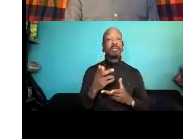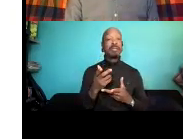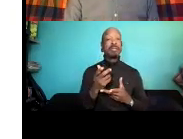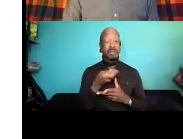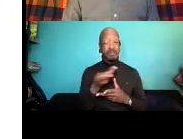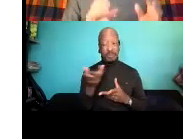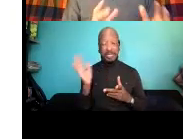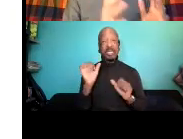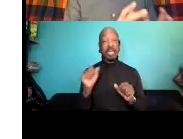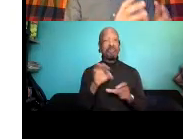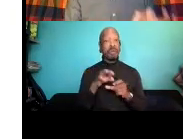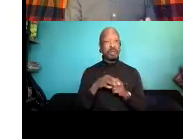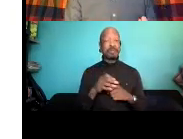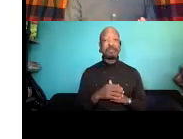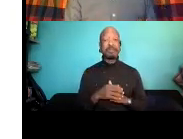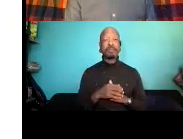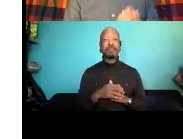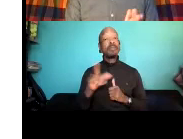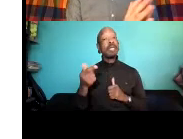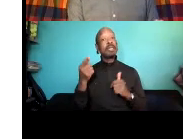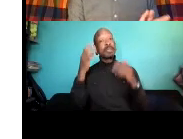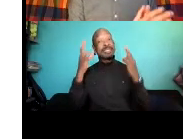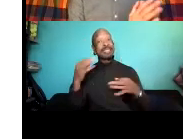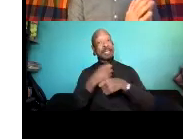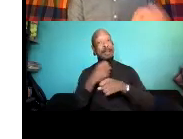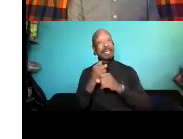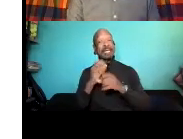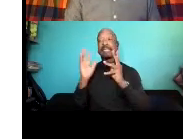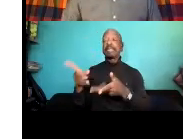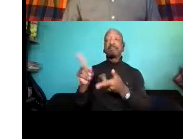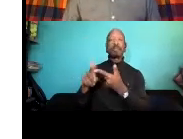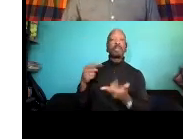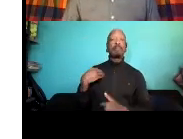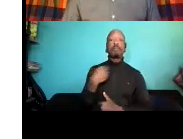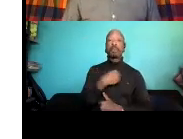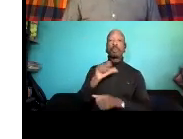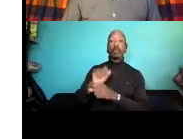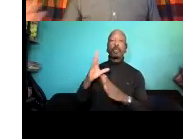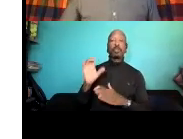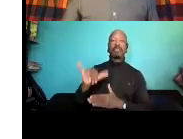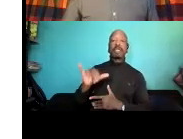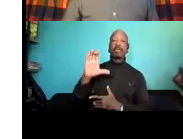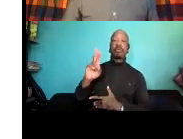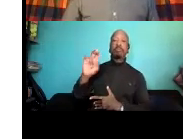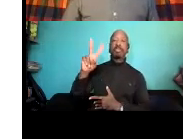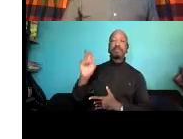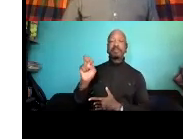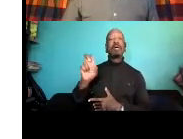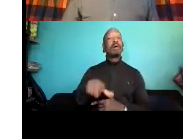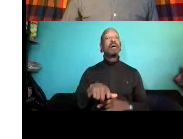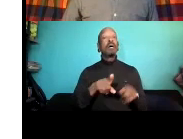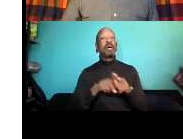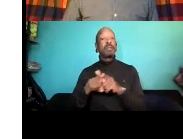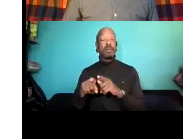vote on. And all the rest of the decision-making is left to the worker members of the cooperative. Another great thing about